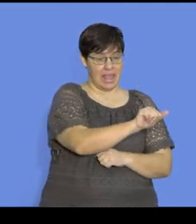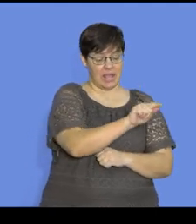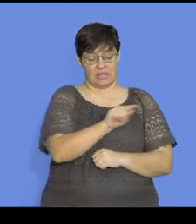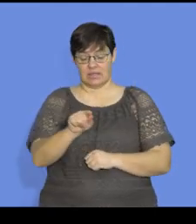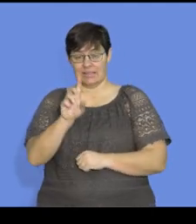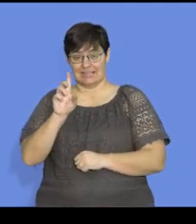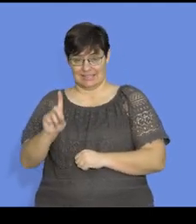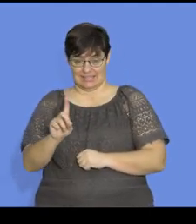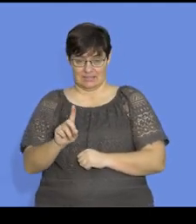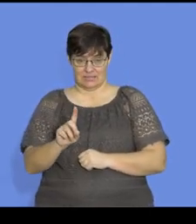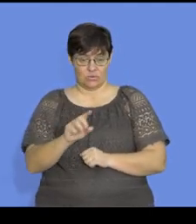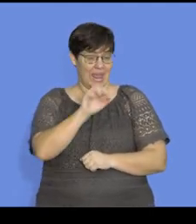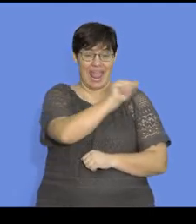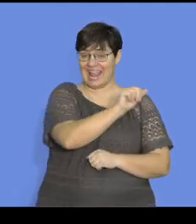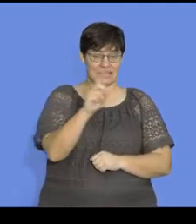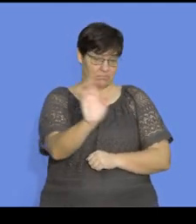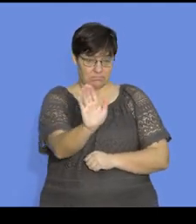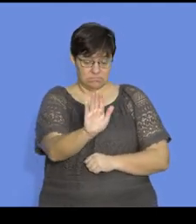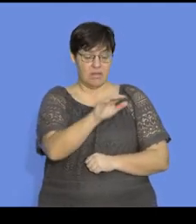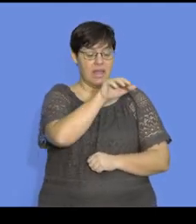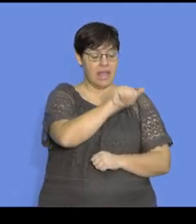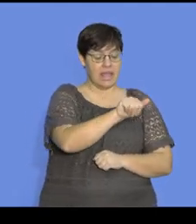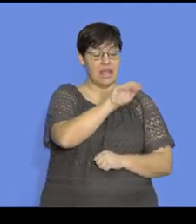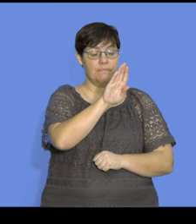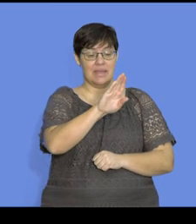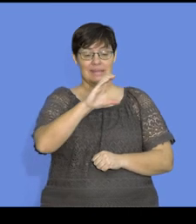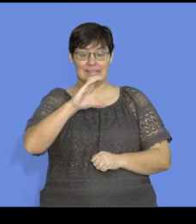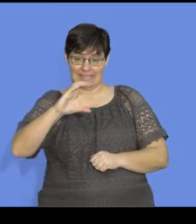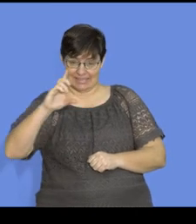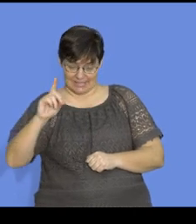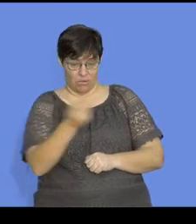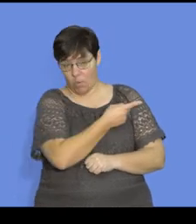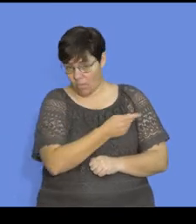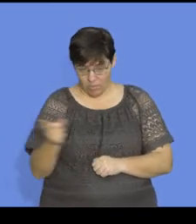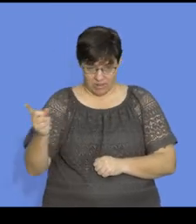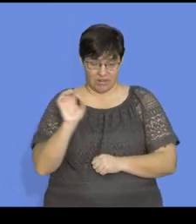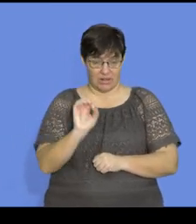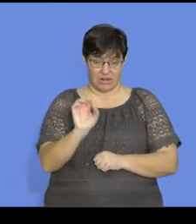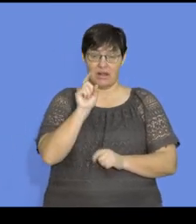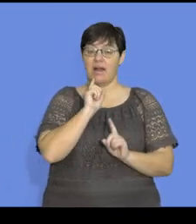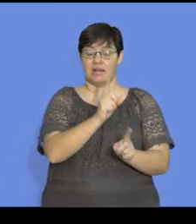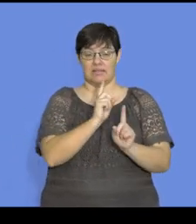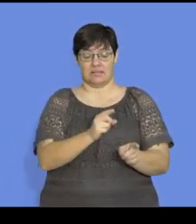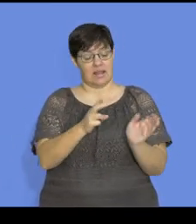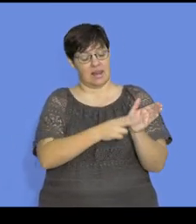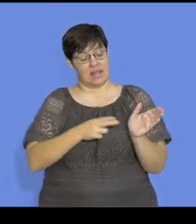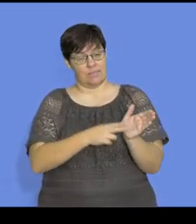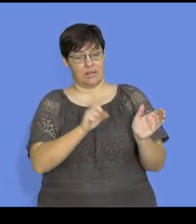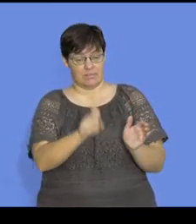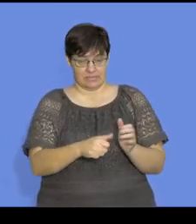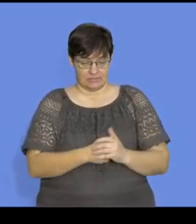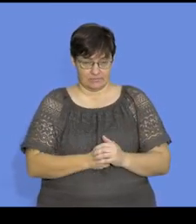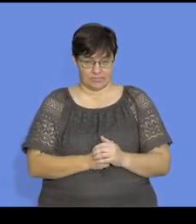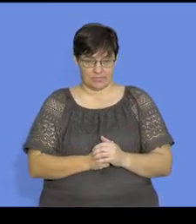A2D. Right, not just A and D, be very careful there. That 2 means that you need to do A, B, C, and